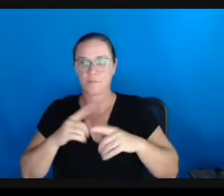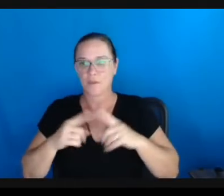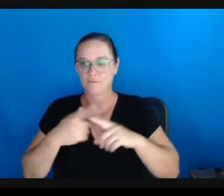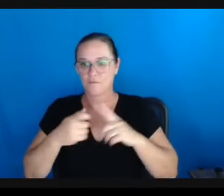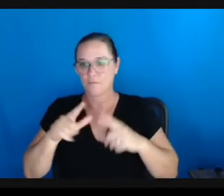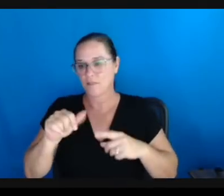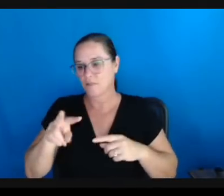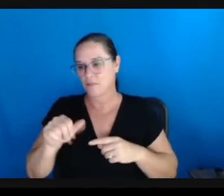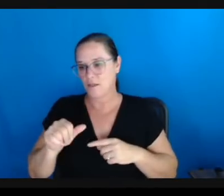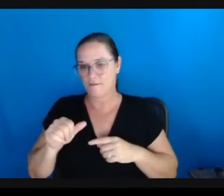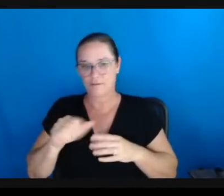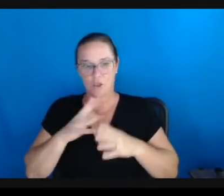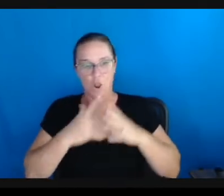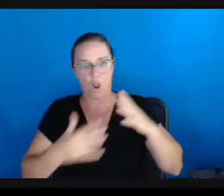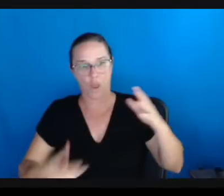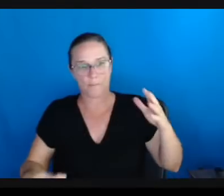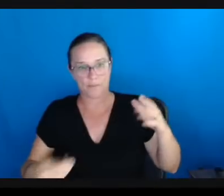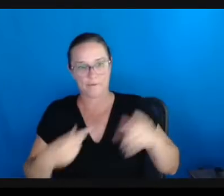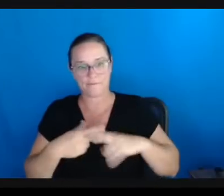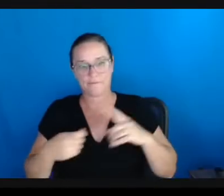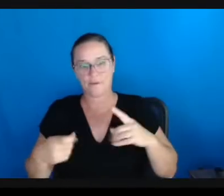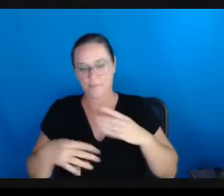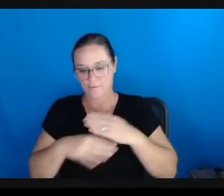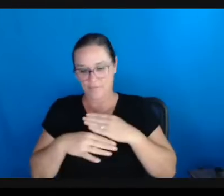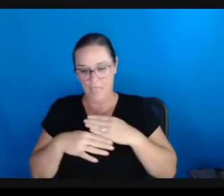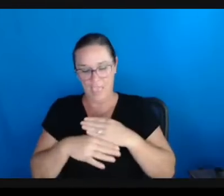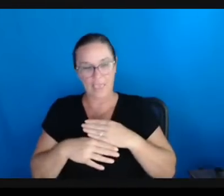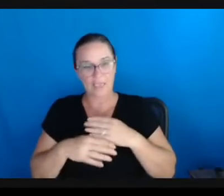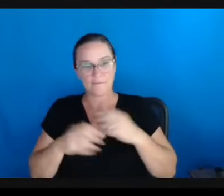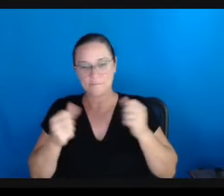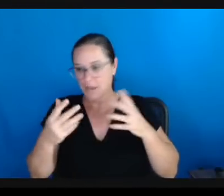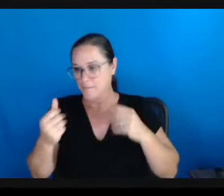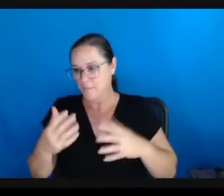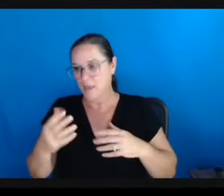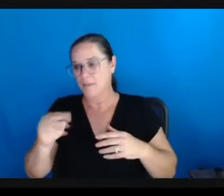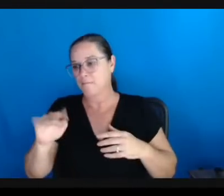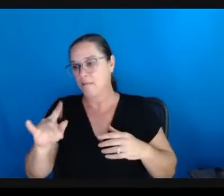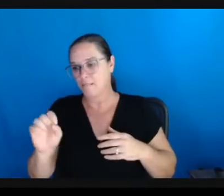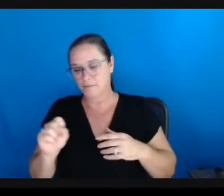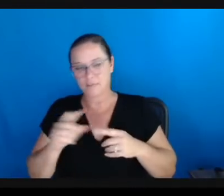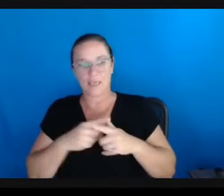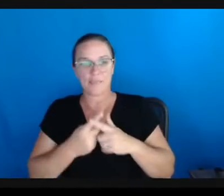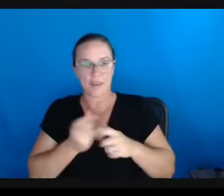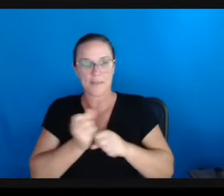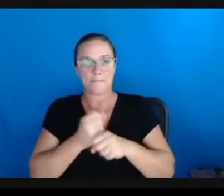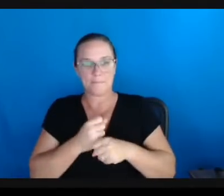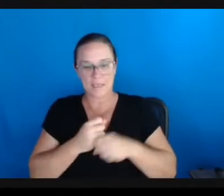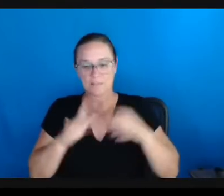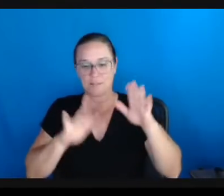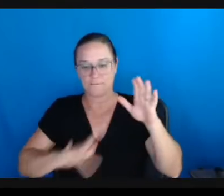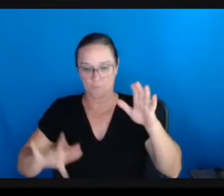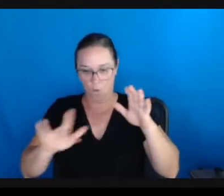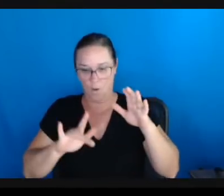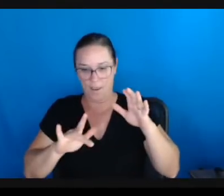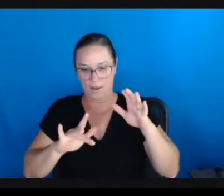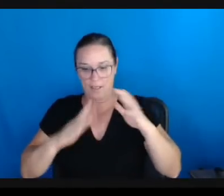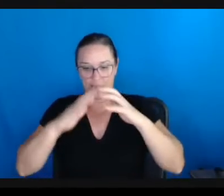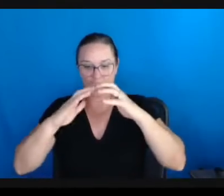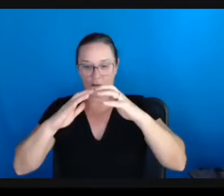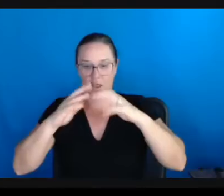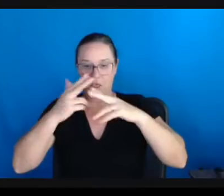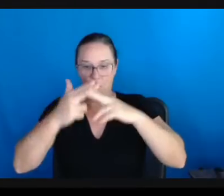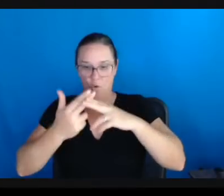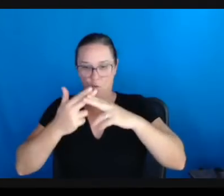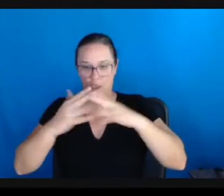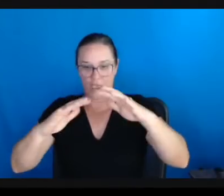draining out the flank miles and miles away. And then that creates the void. And then that's when the weight of the stuff